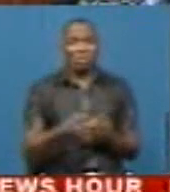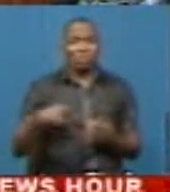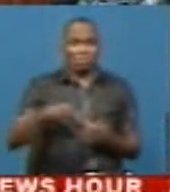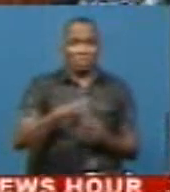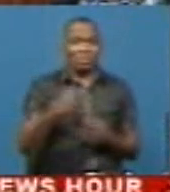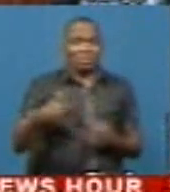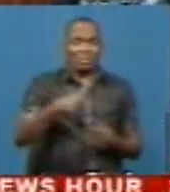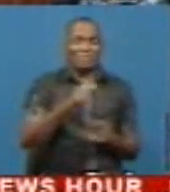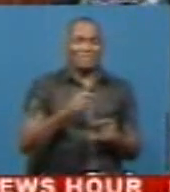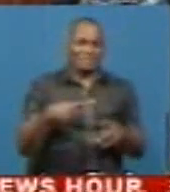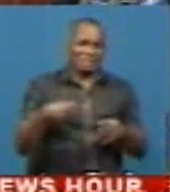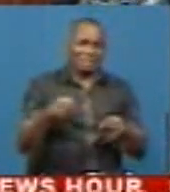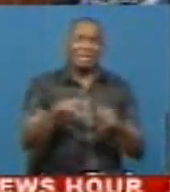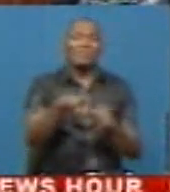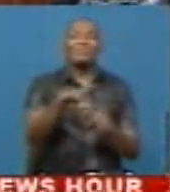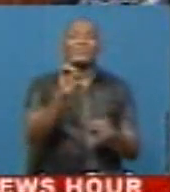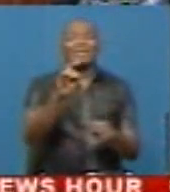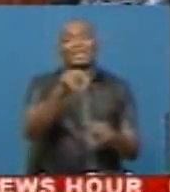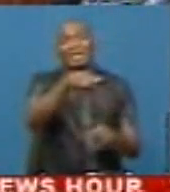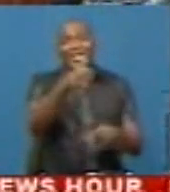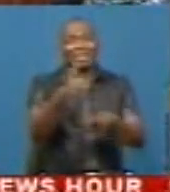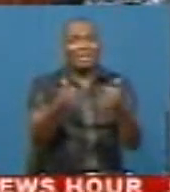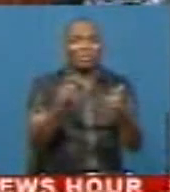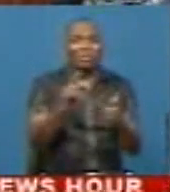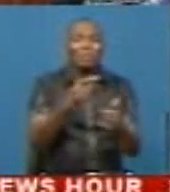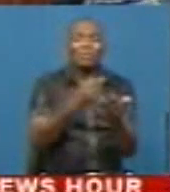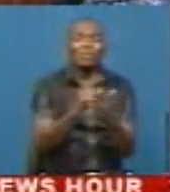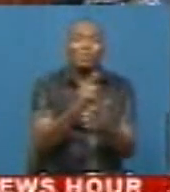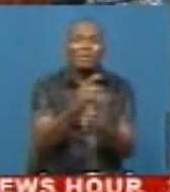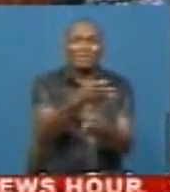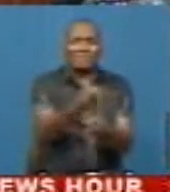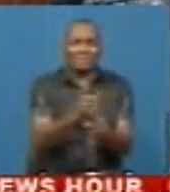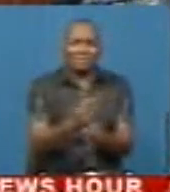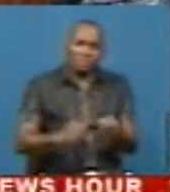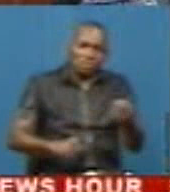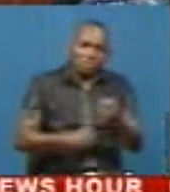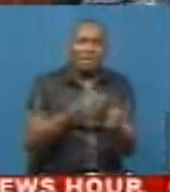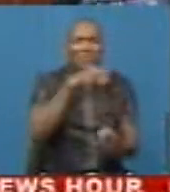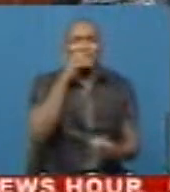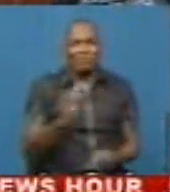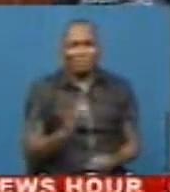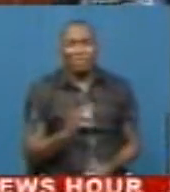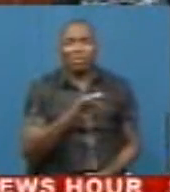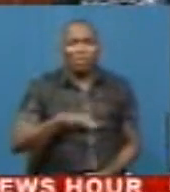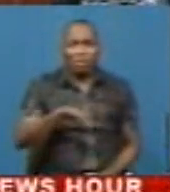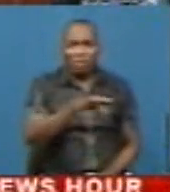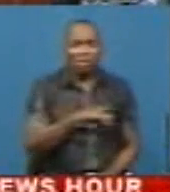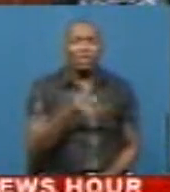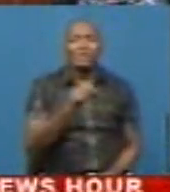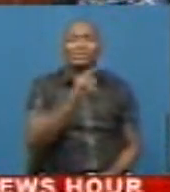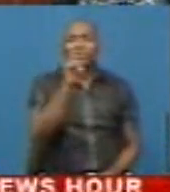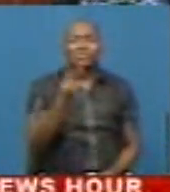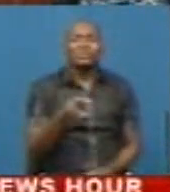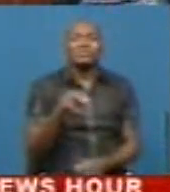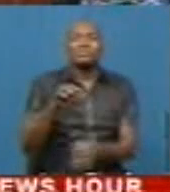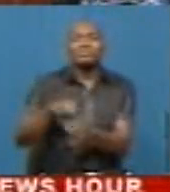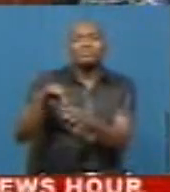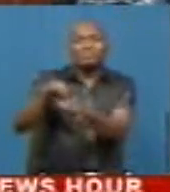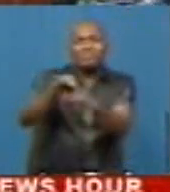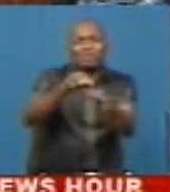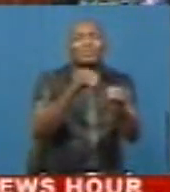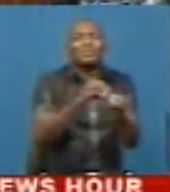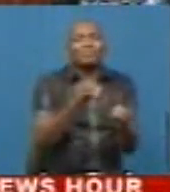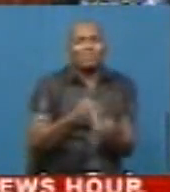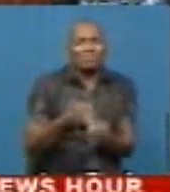to try to find other sources of funding to get these farmers down the line to produce